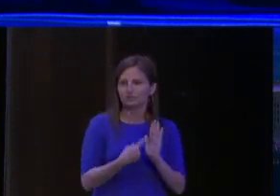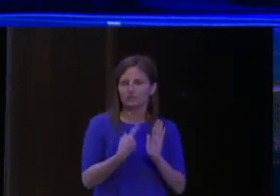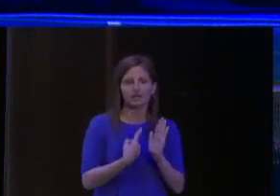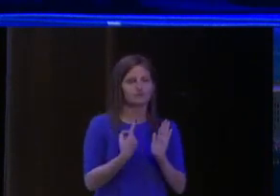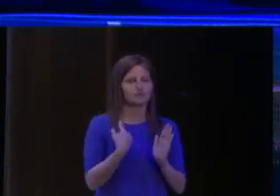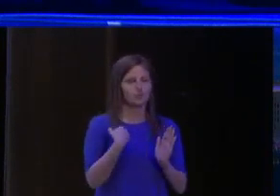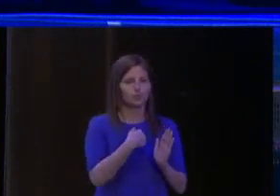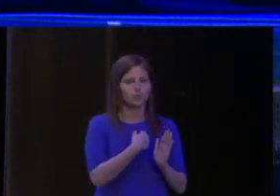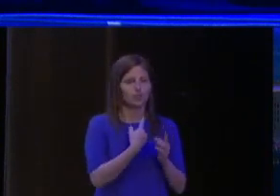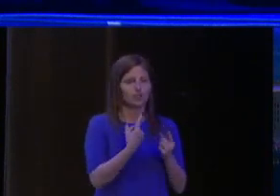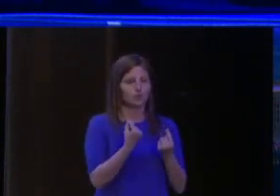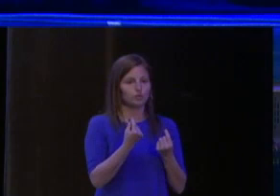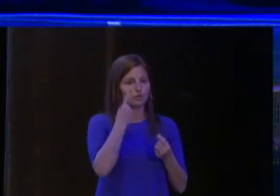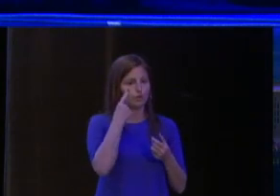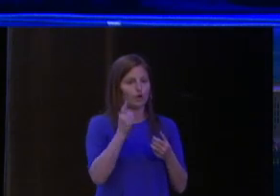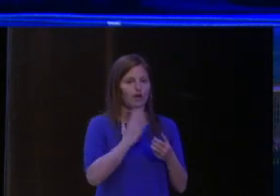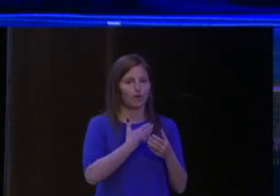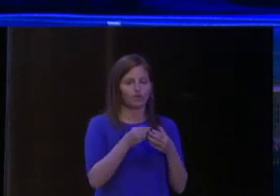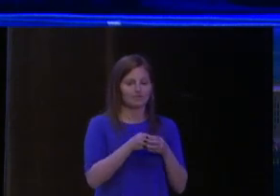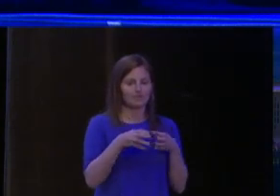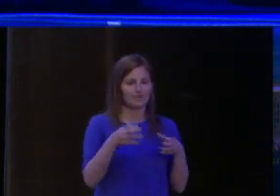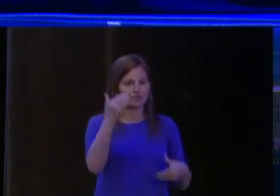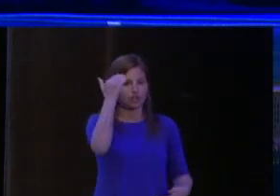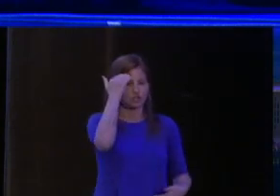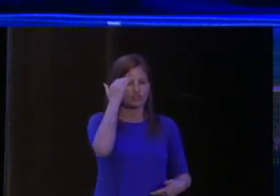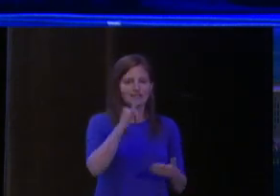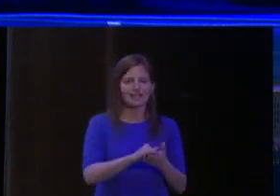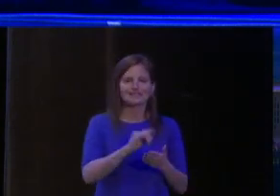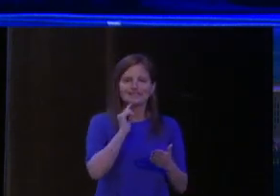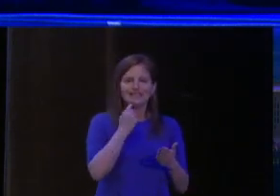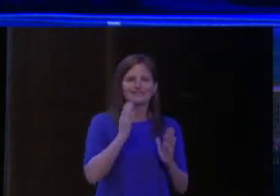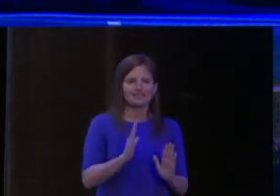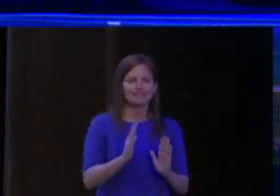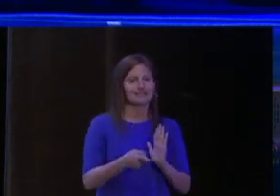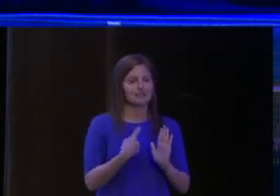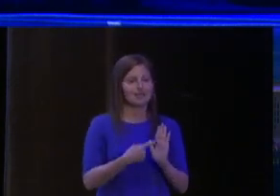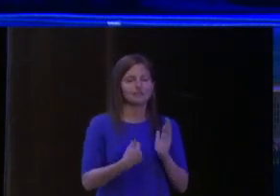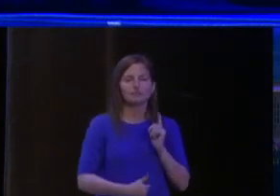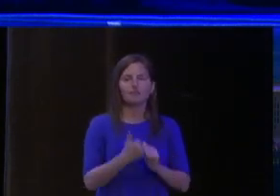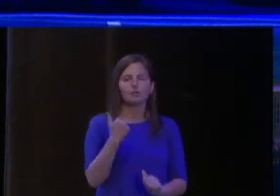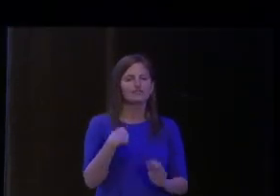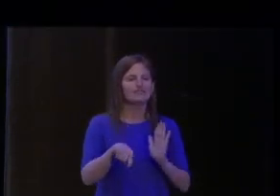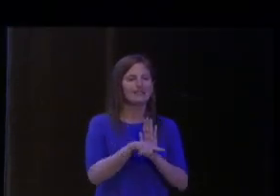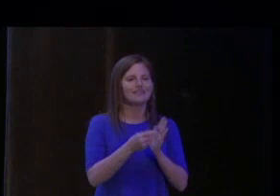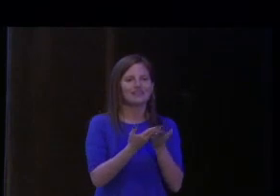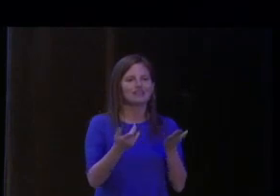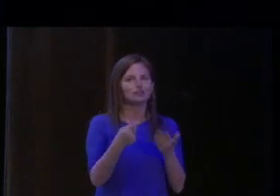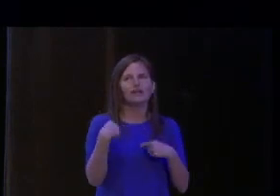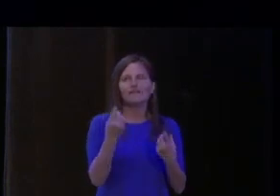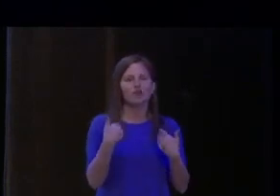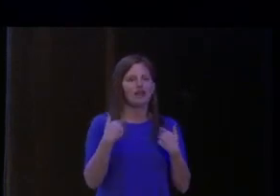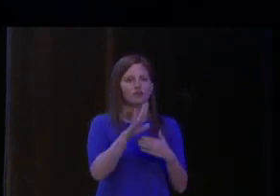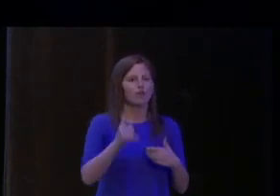we pay for expanded consciousness is intensity. Sometimes the most negative things that you have ever had